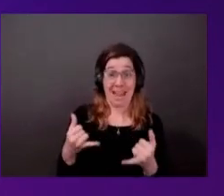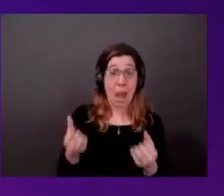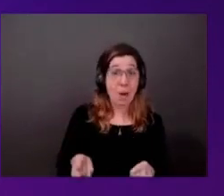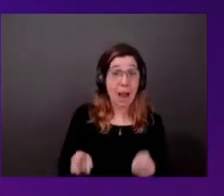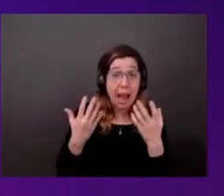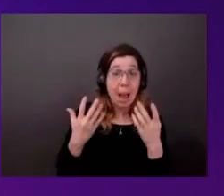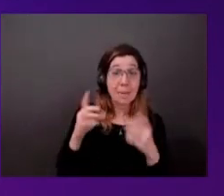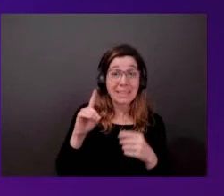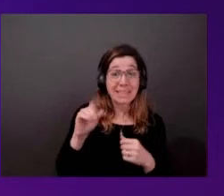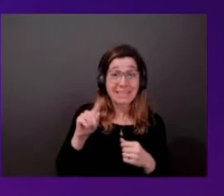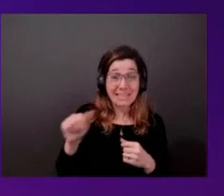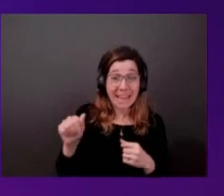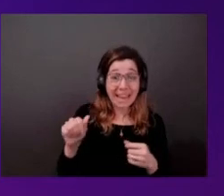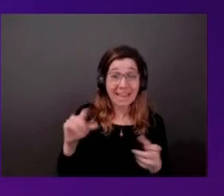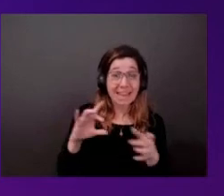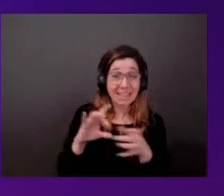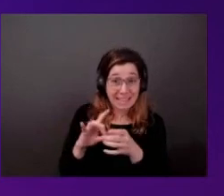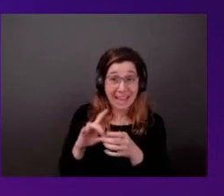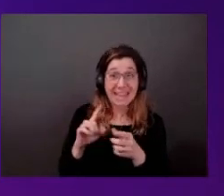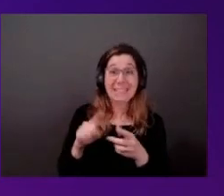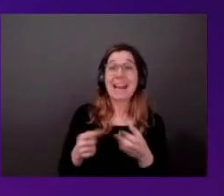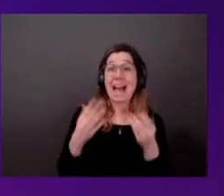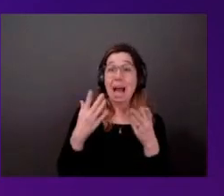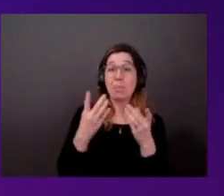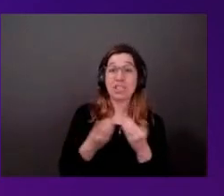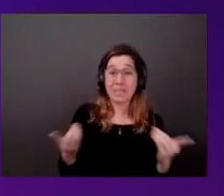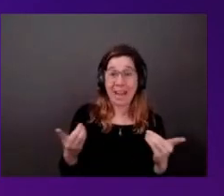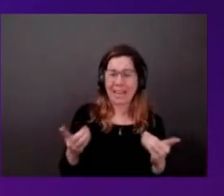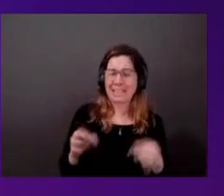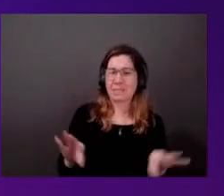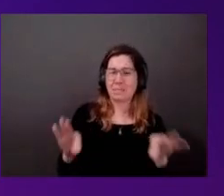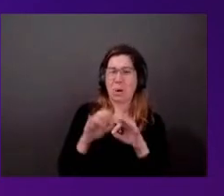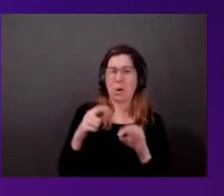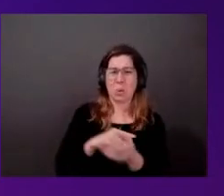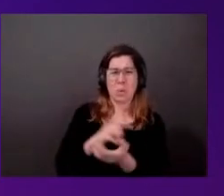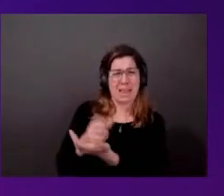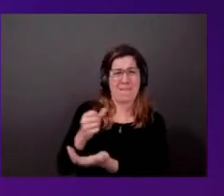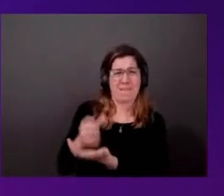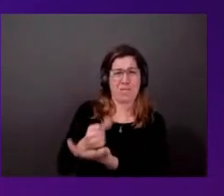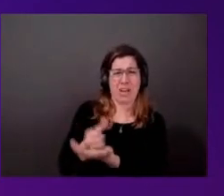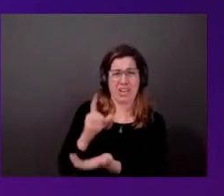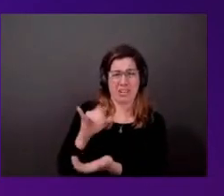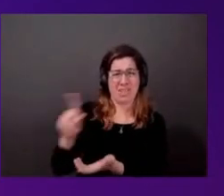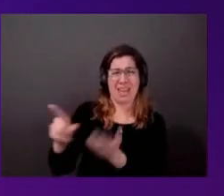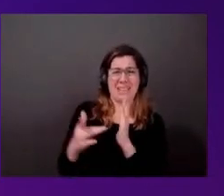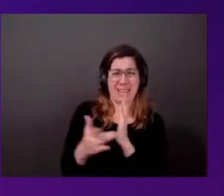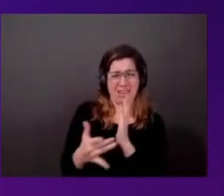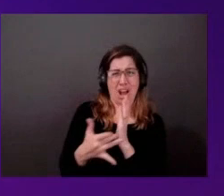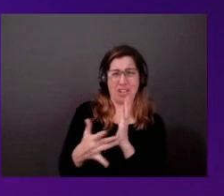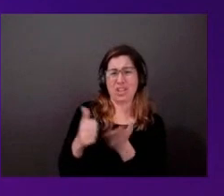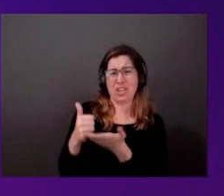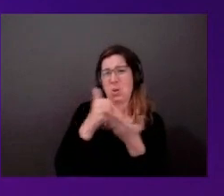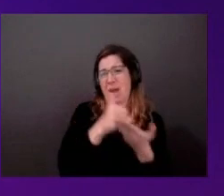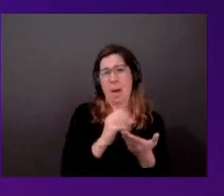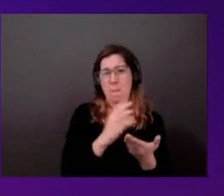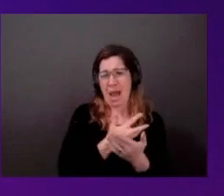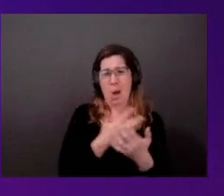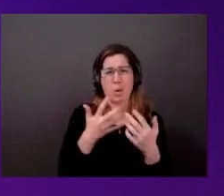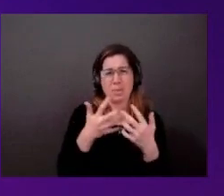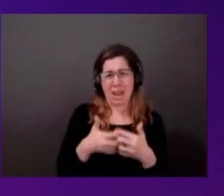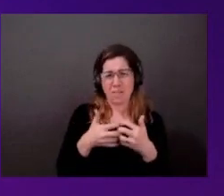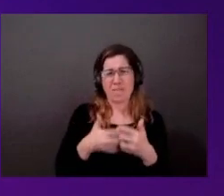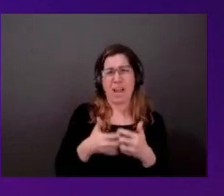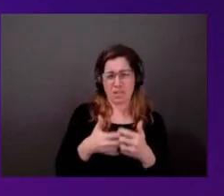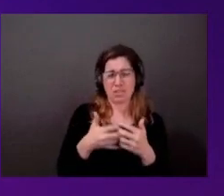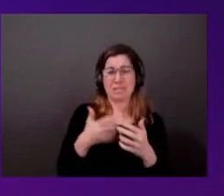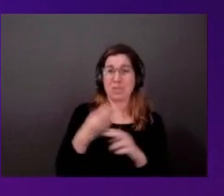critically important that we leverage the cutting-edge technologies available to help our manufacturer. So we need to use the cloud as well as those edge